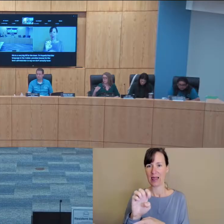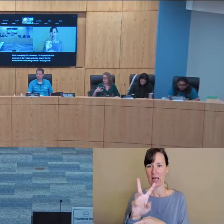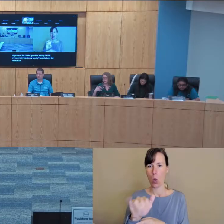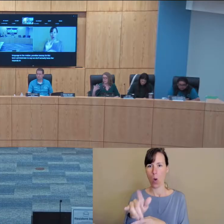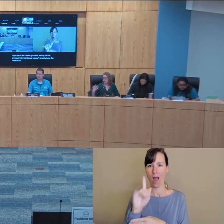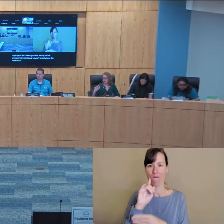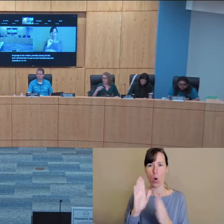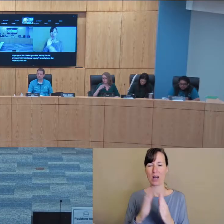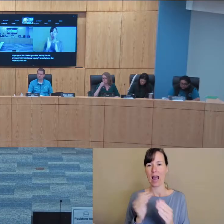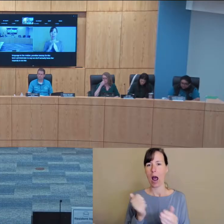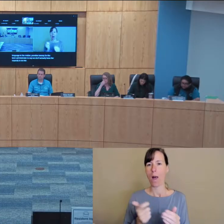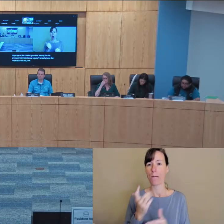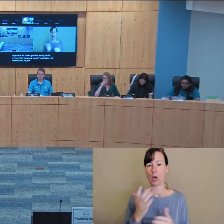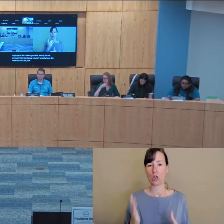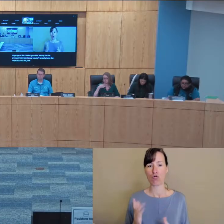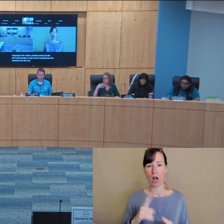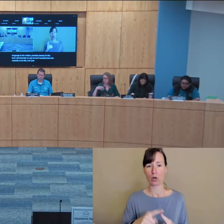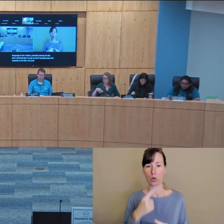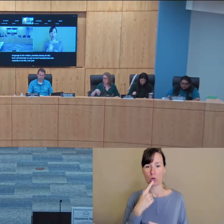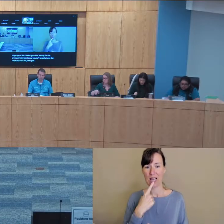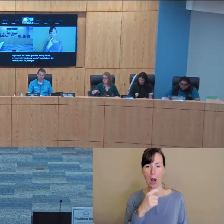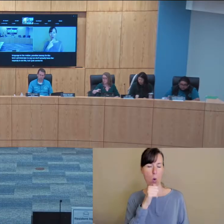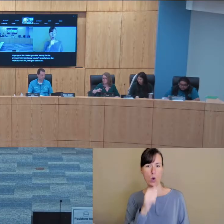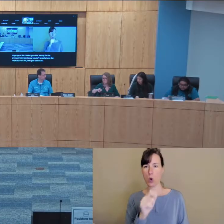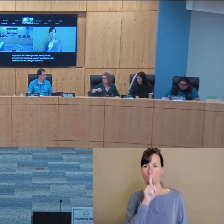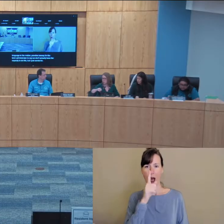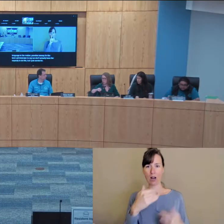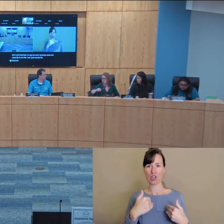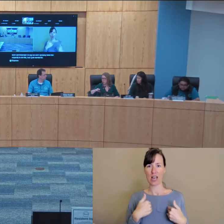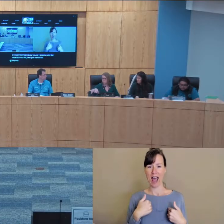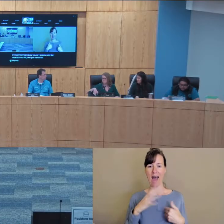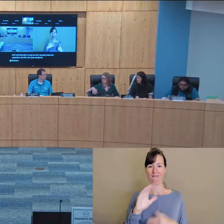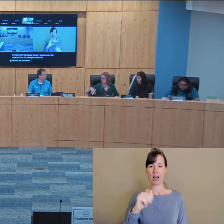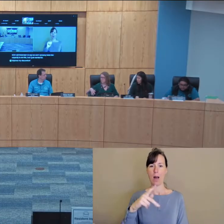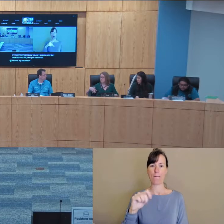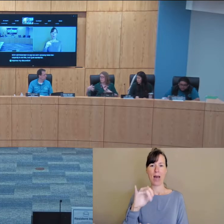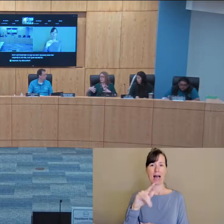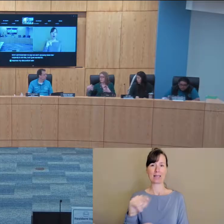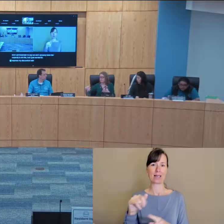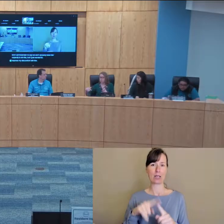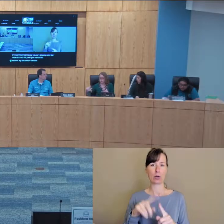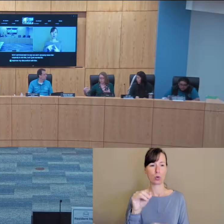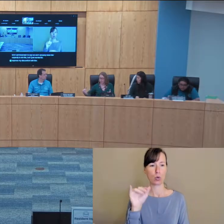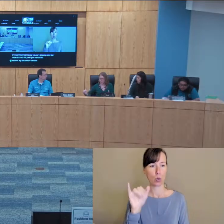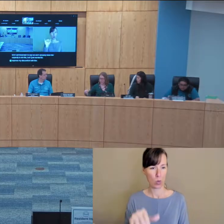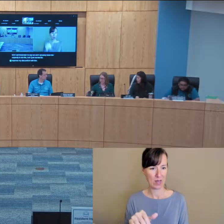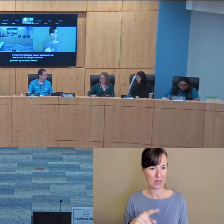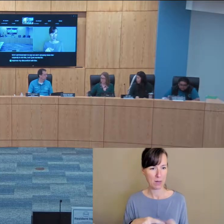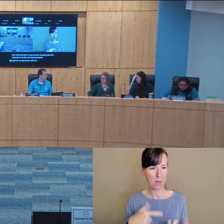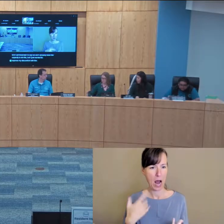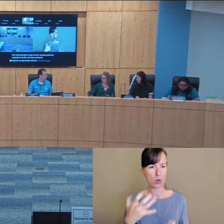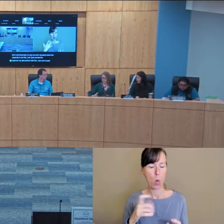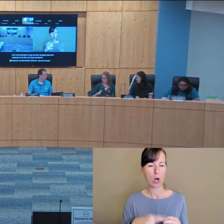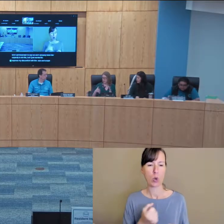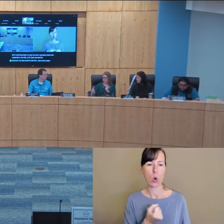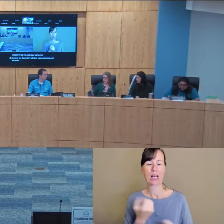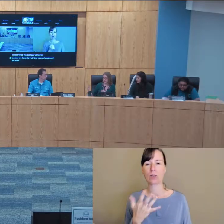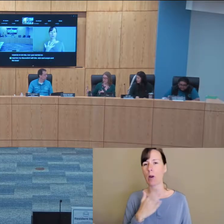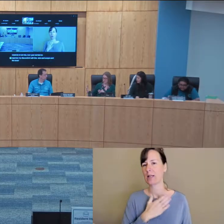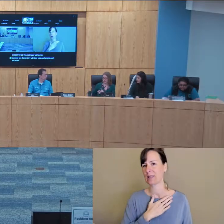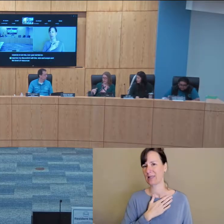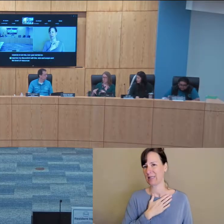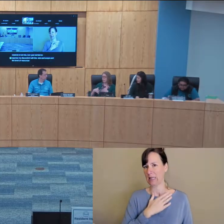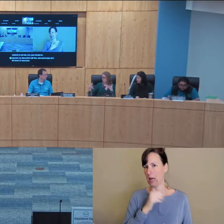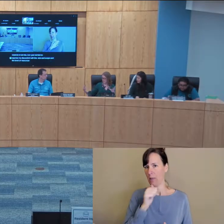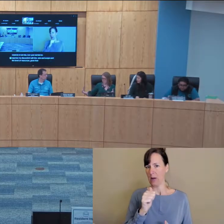do this, but I just wanted to express my discomfort with the size and scope and the level of resources, given